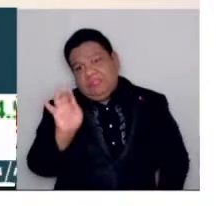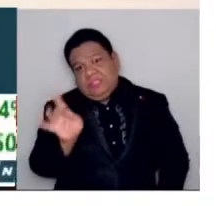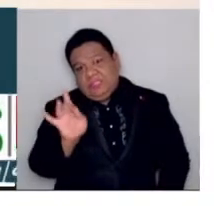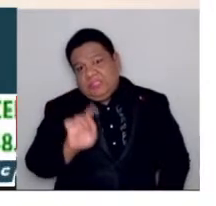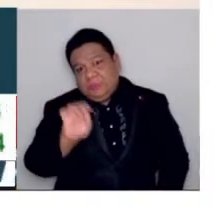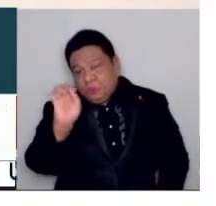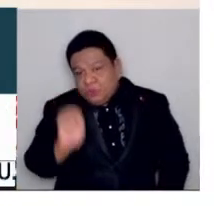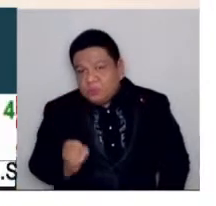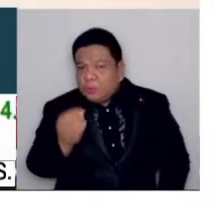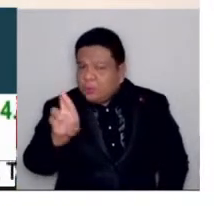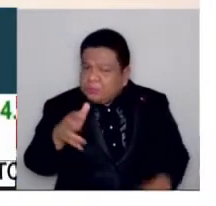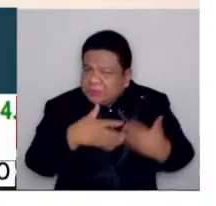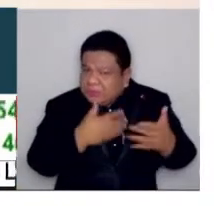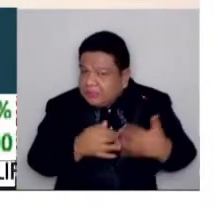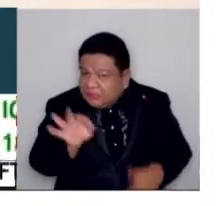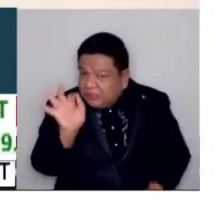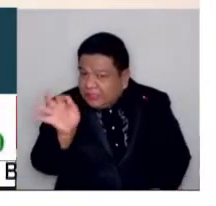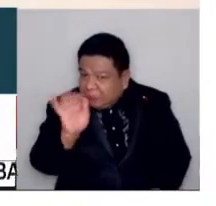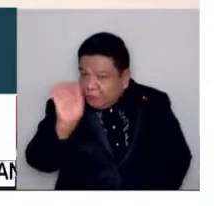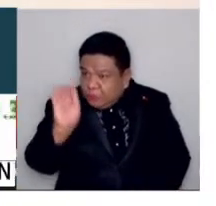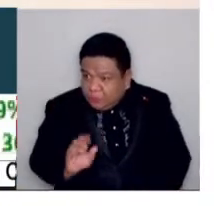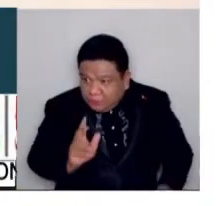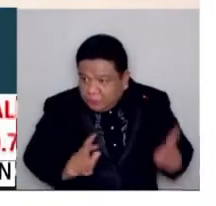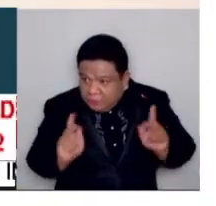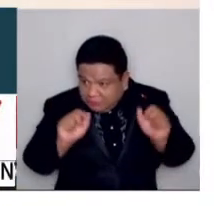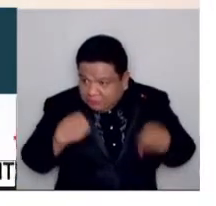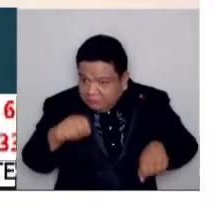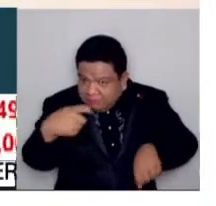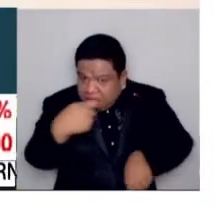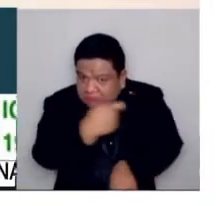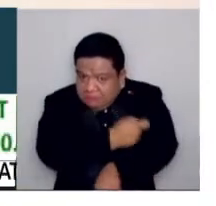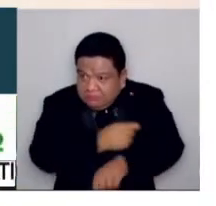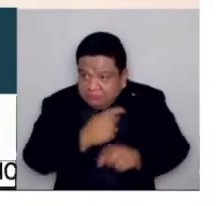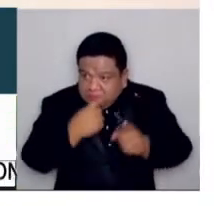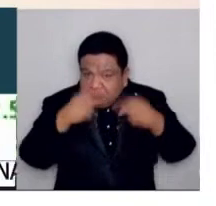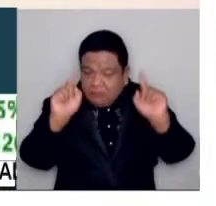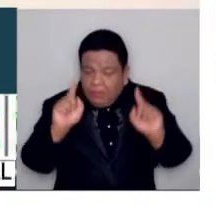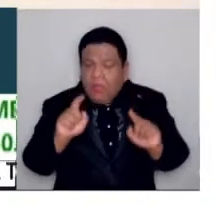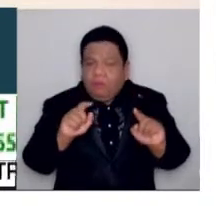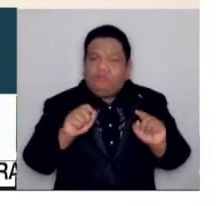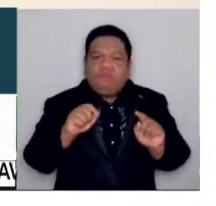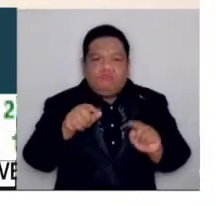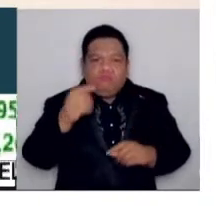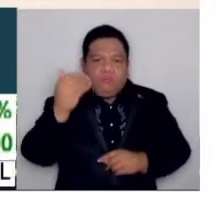to 90% of the population, I think that will be a very good